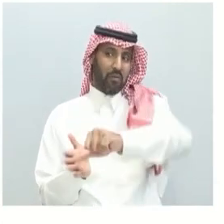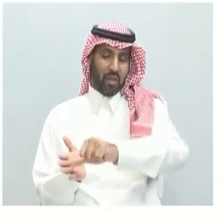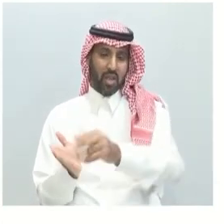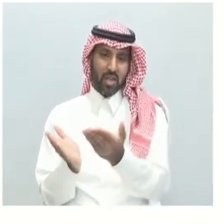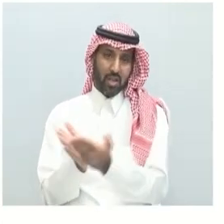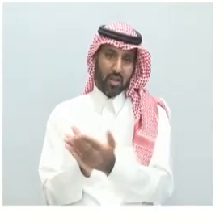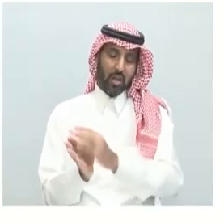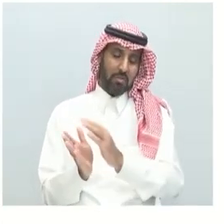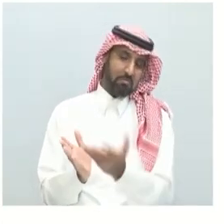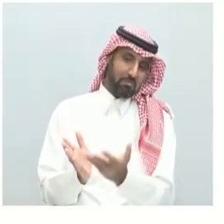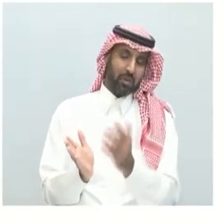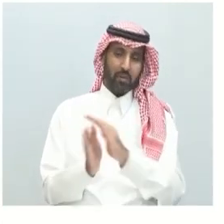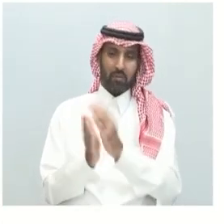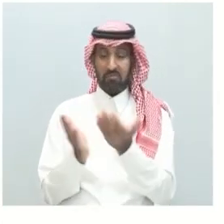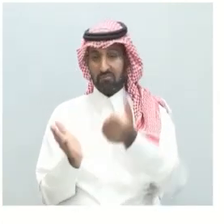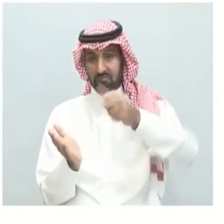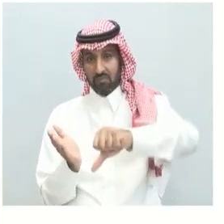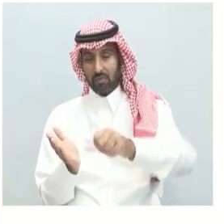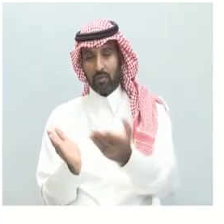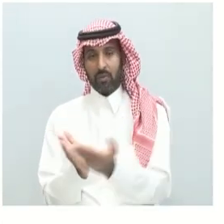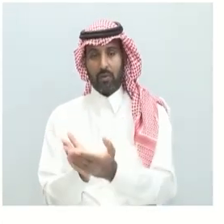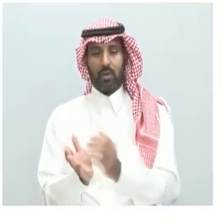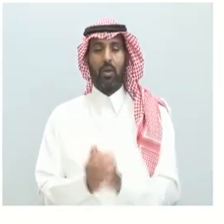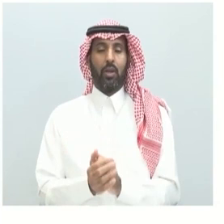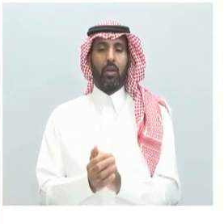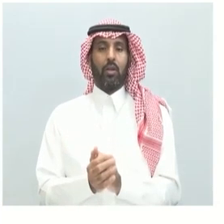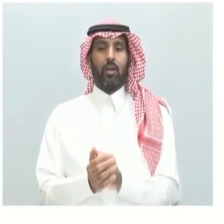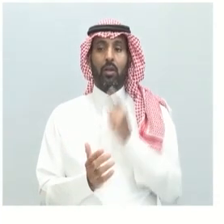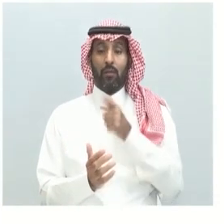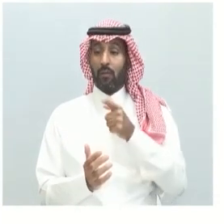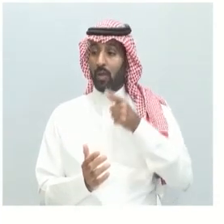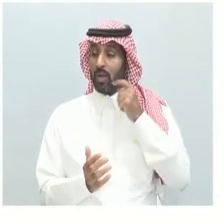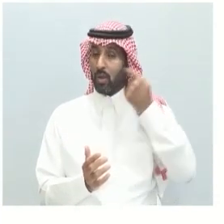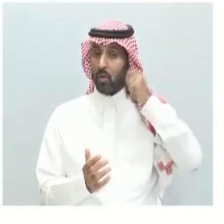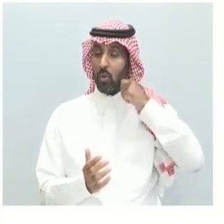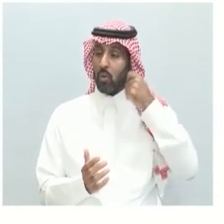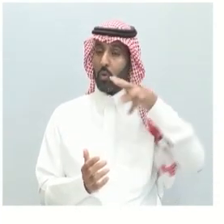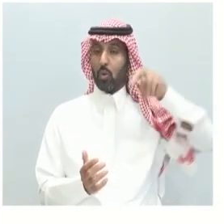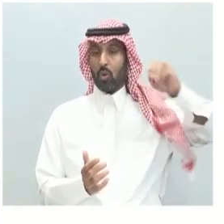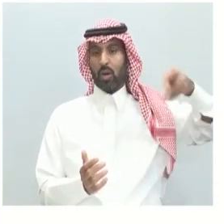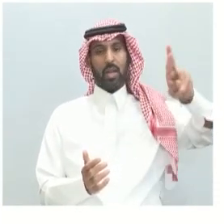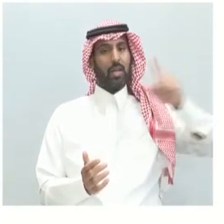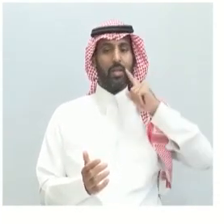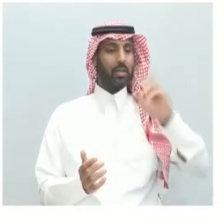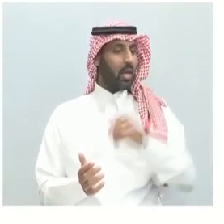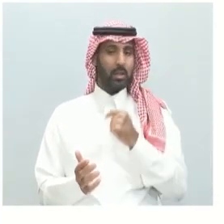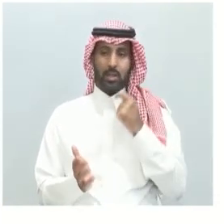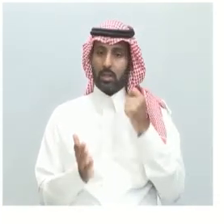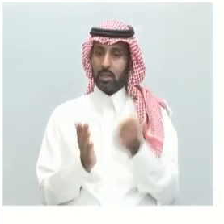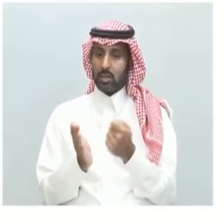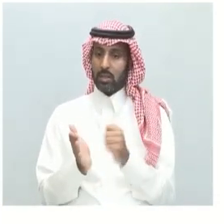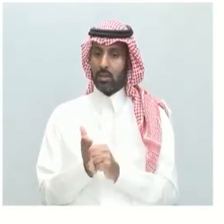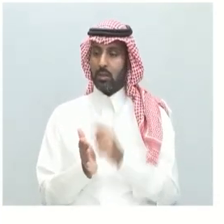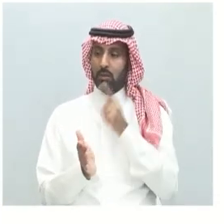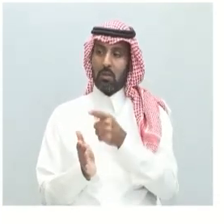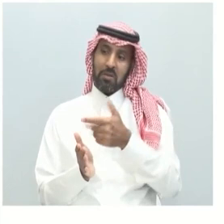may fail the class. Again, if Noura doesn't do the homework, she may fail the class. We are not certain that